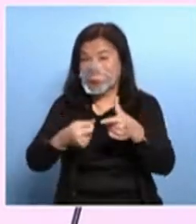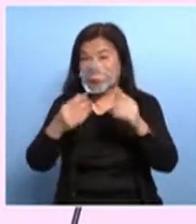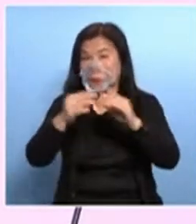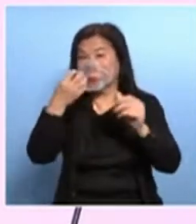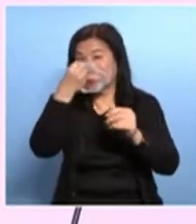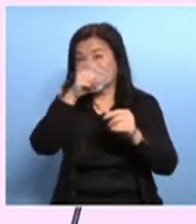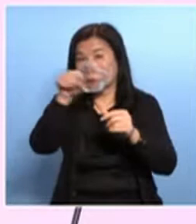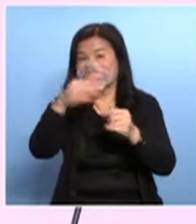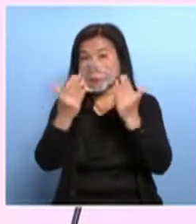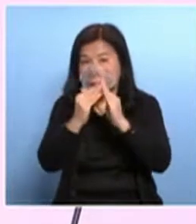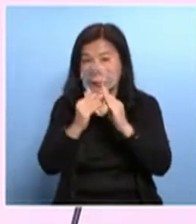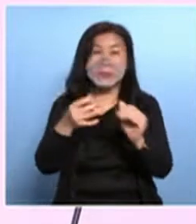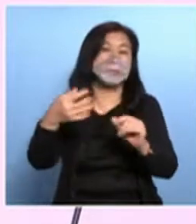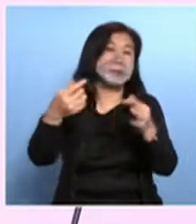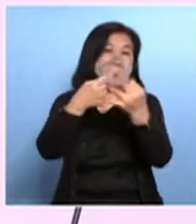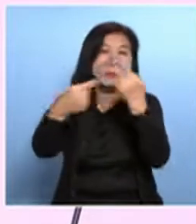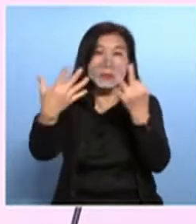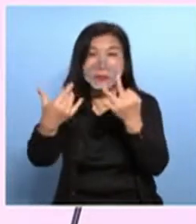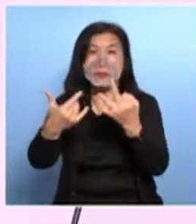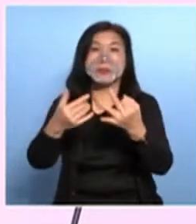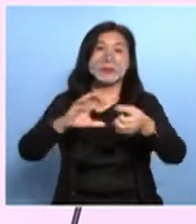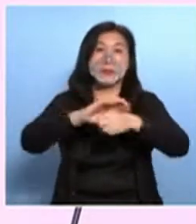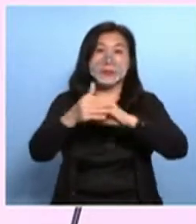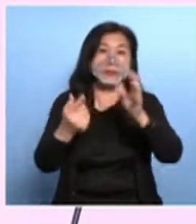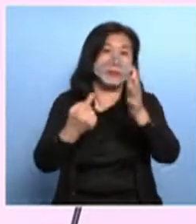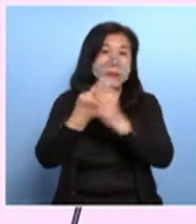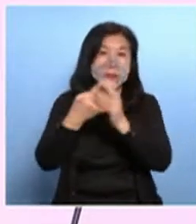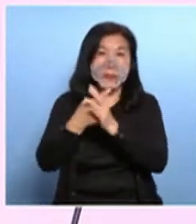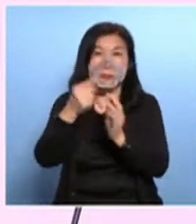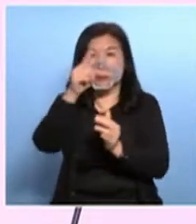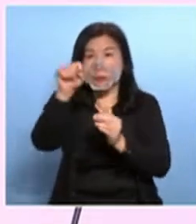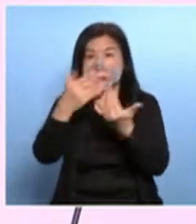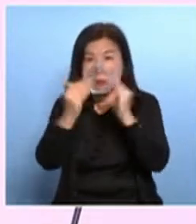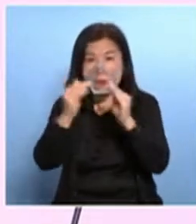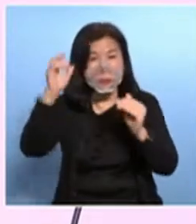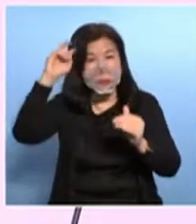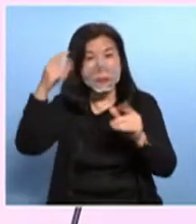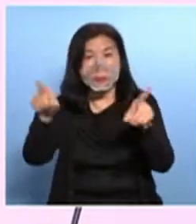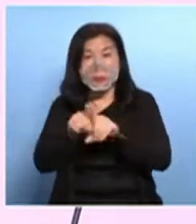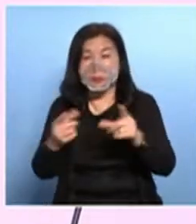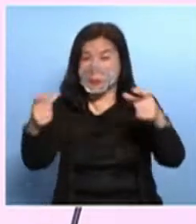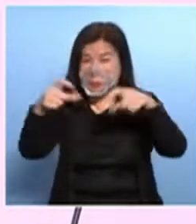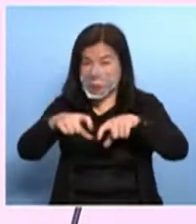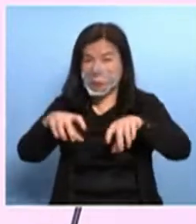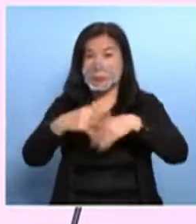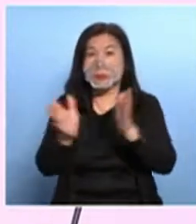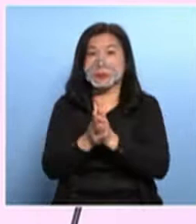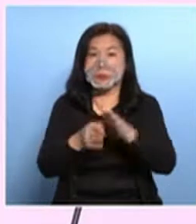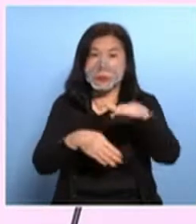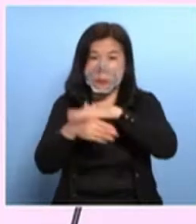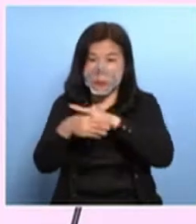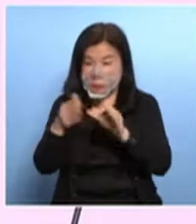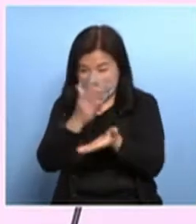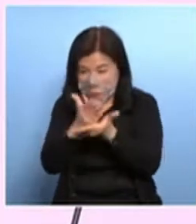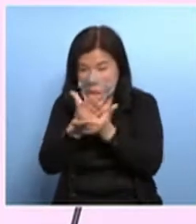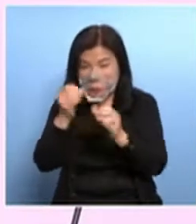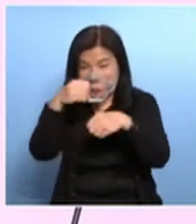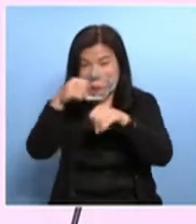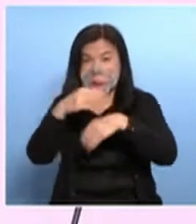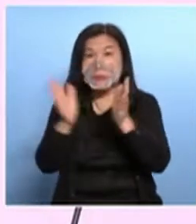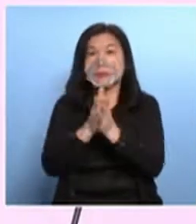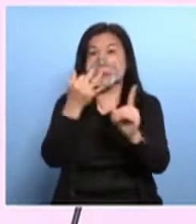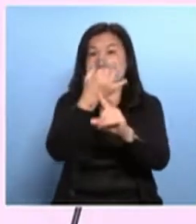28 laboratories have so far been established by local universities in collaboration with over 30 top-notch universities or